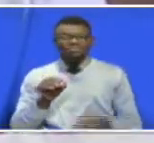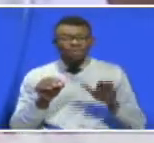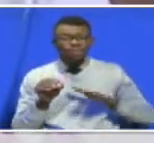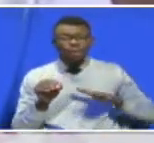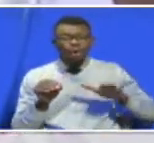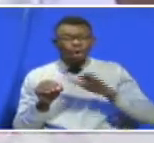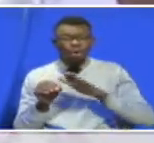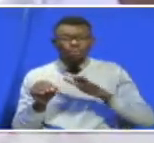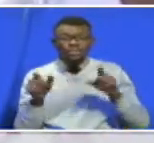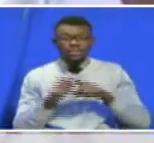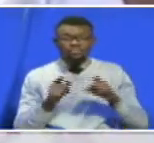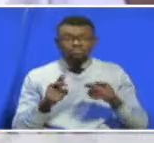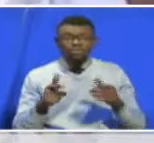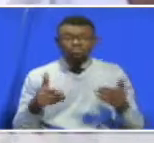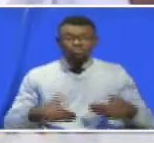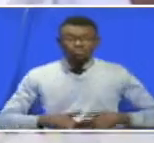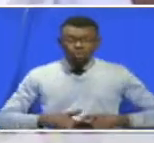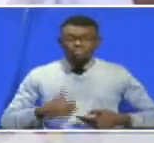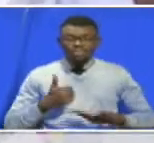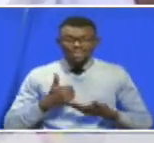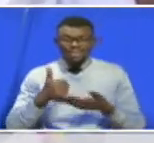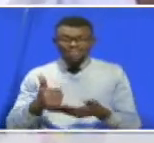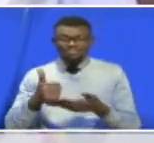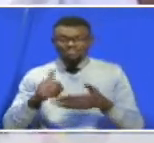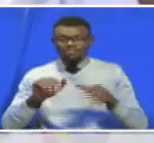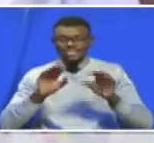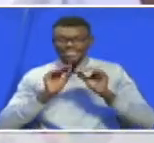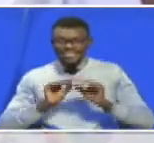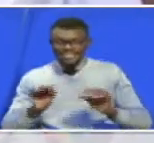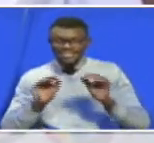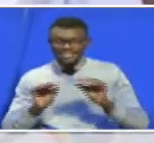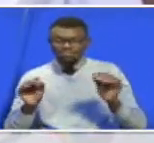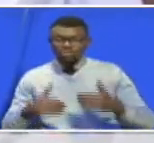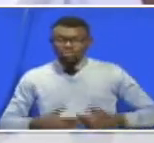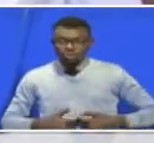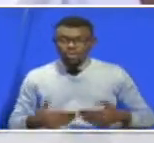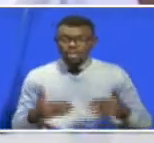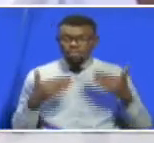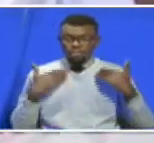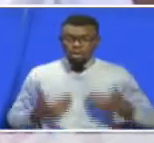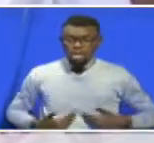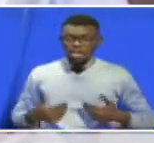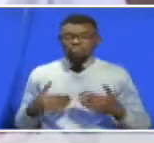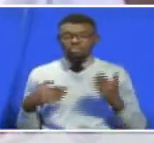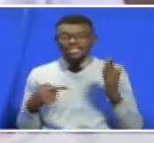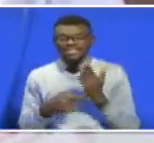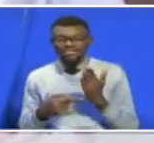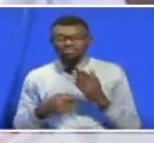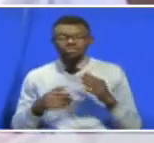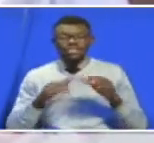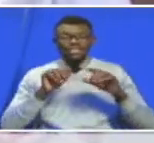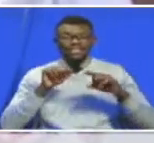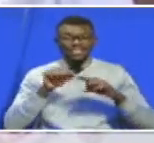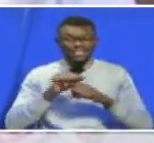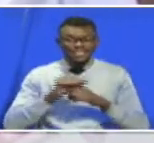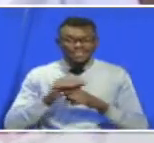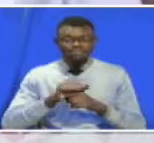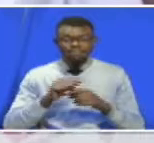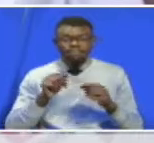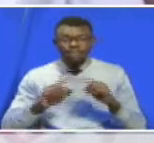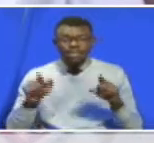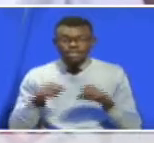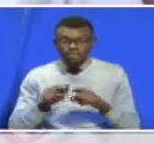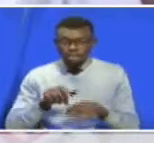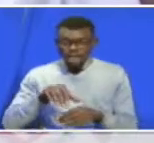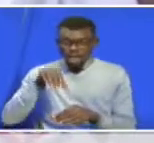young people especially. We educate young people through not only physical, technical teaching, but also our